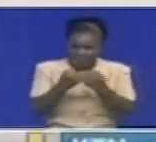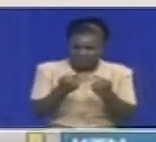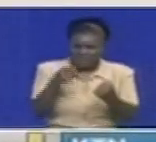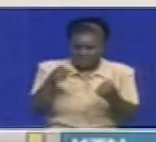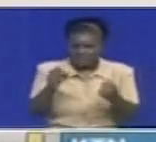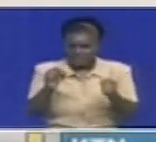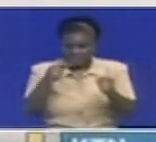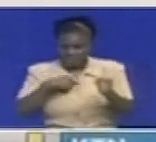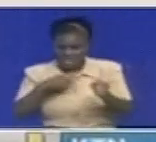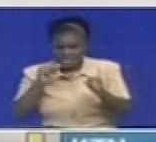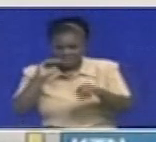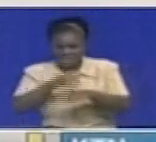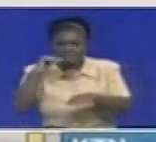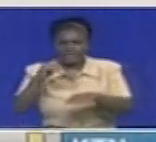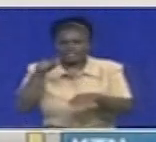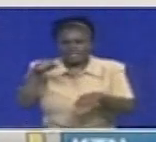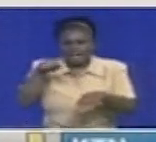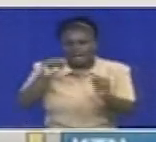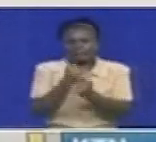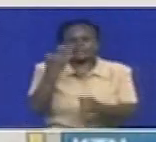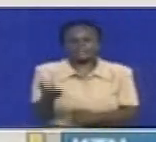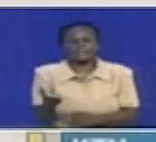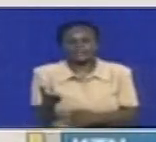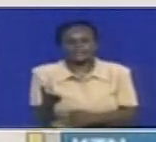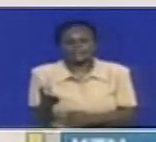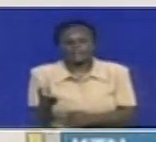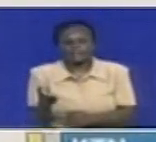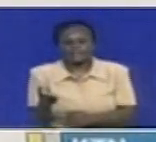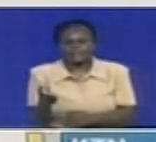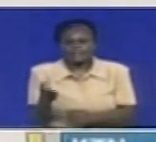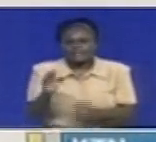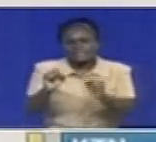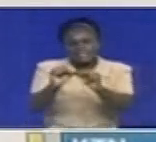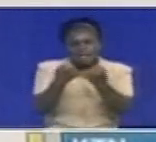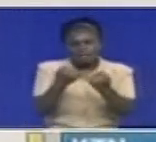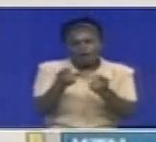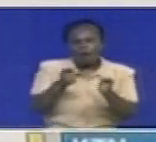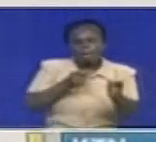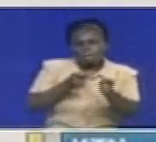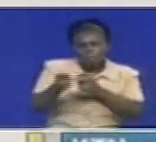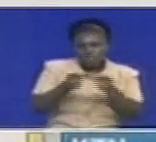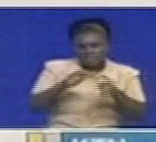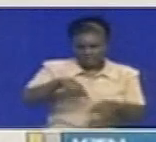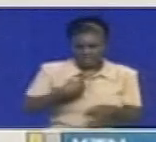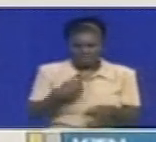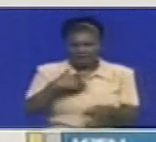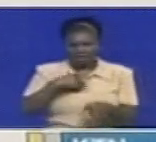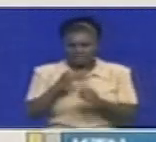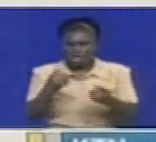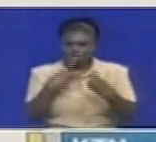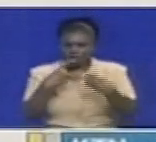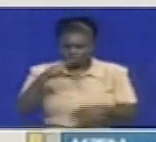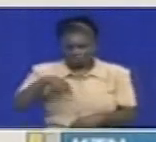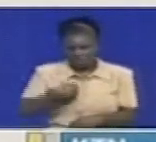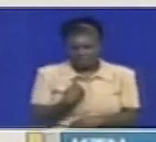is what I'm going to do, or this is what I'm not going to do. They monitor, self-monitoring. They monitor themselves, they talk to